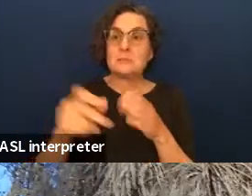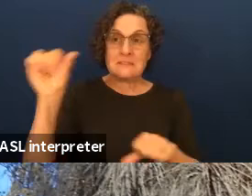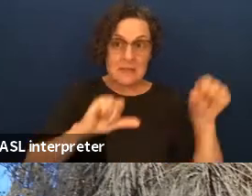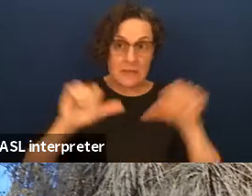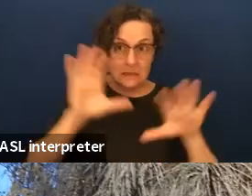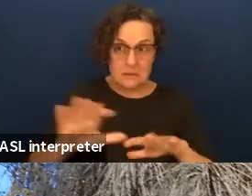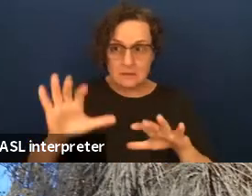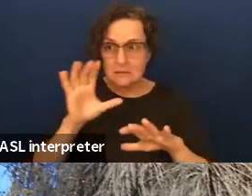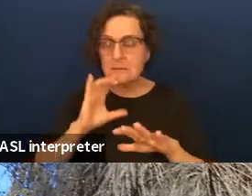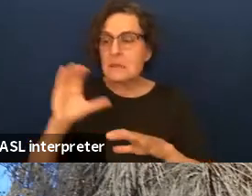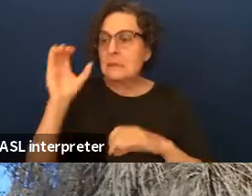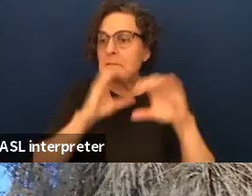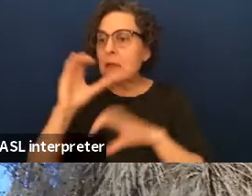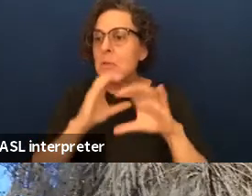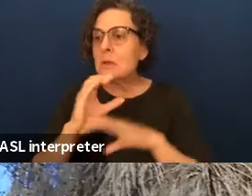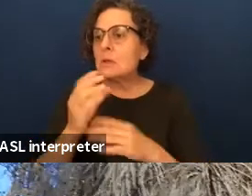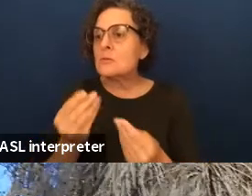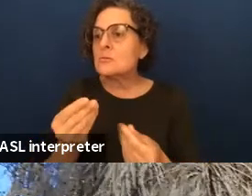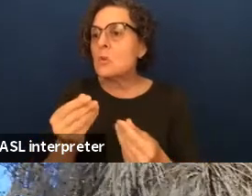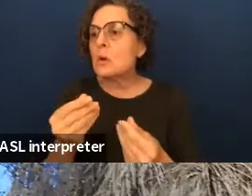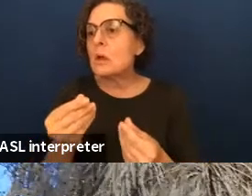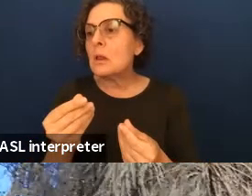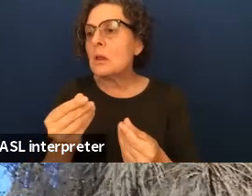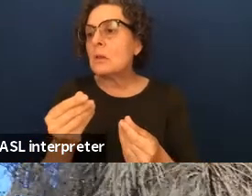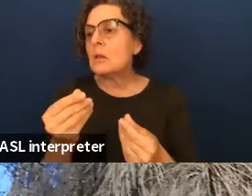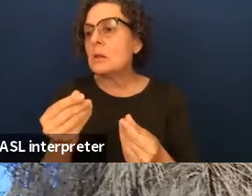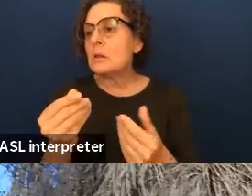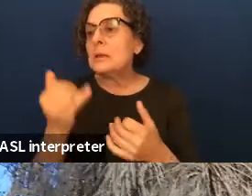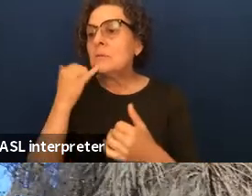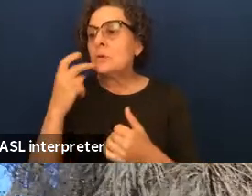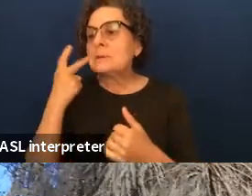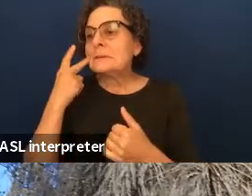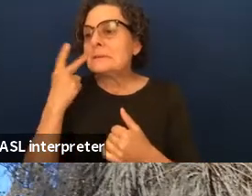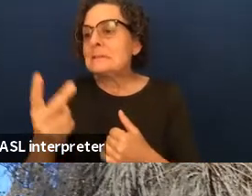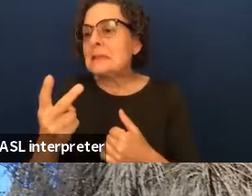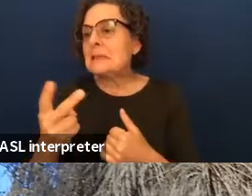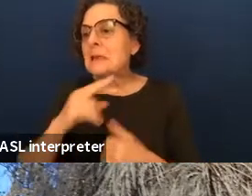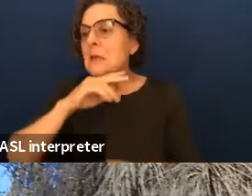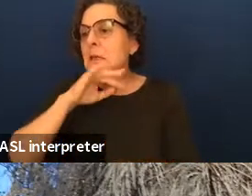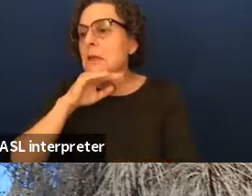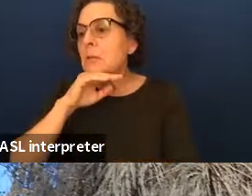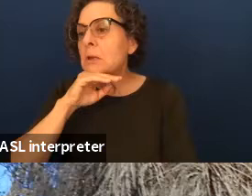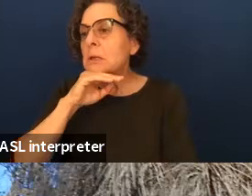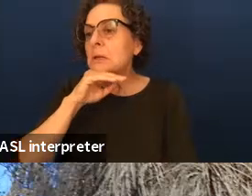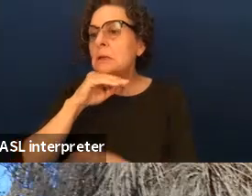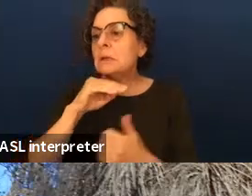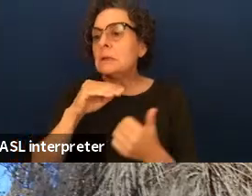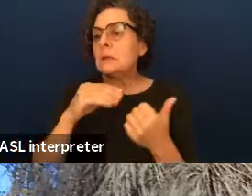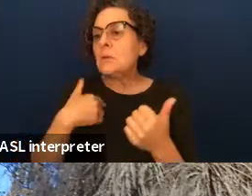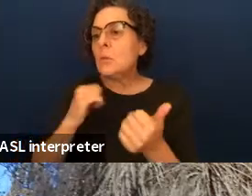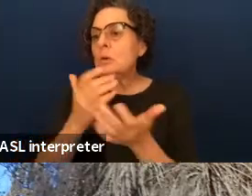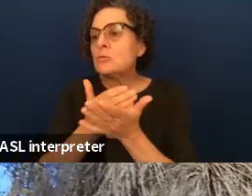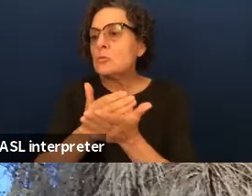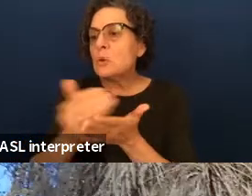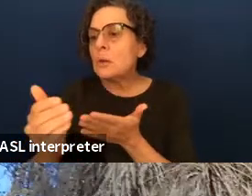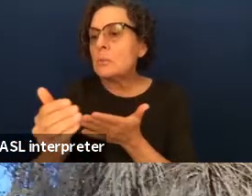examine that soil. And if we see that it's contaminated, we'll rescrape it, but usually only in the contaminated areas. So some